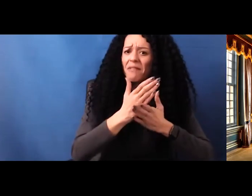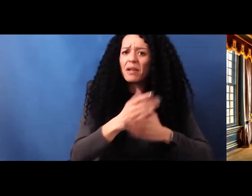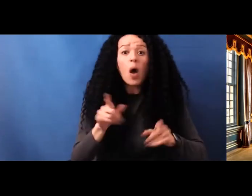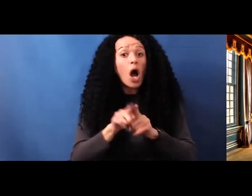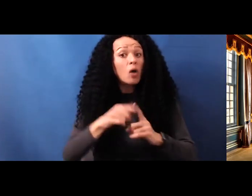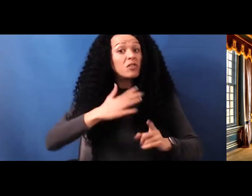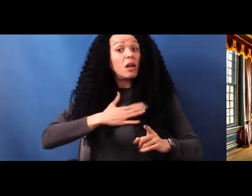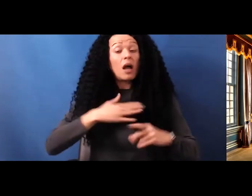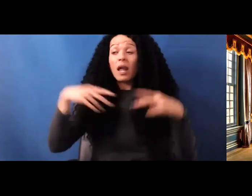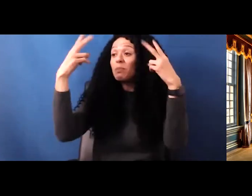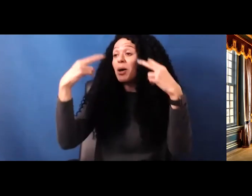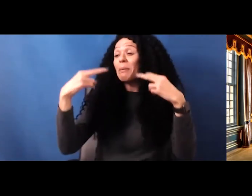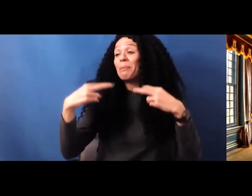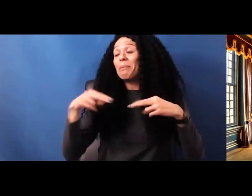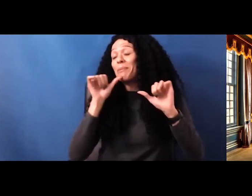like to be